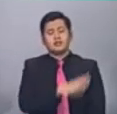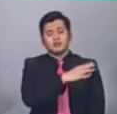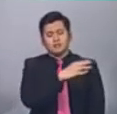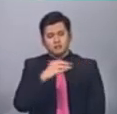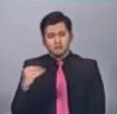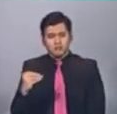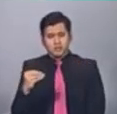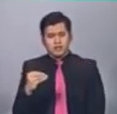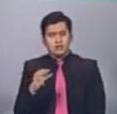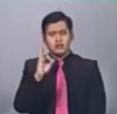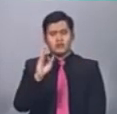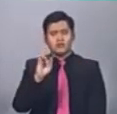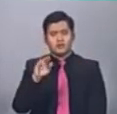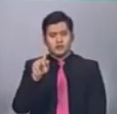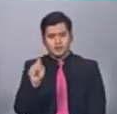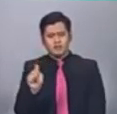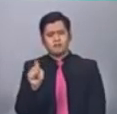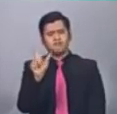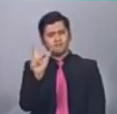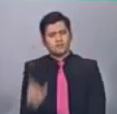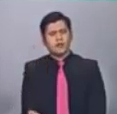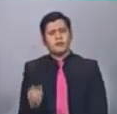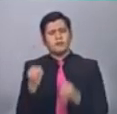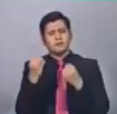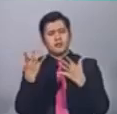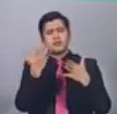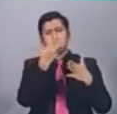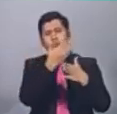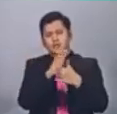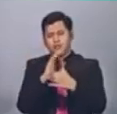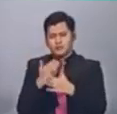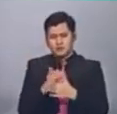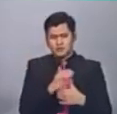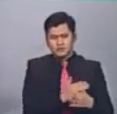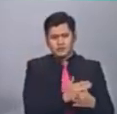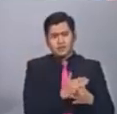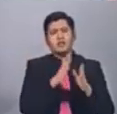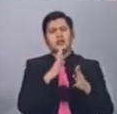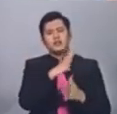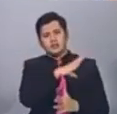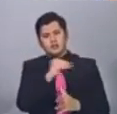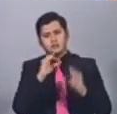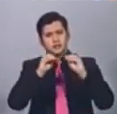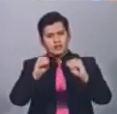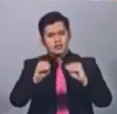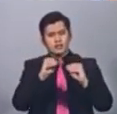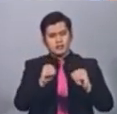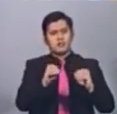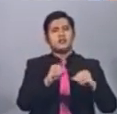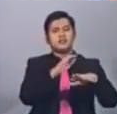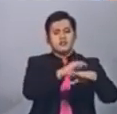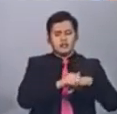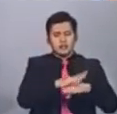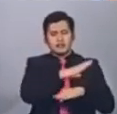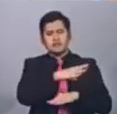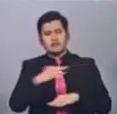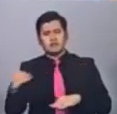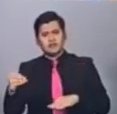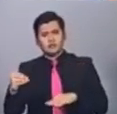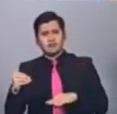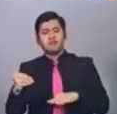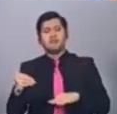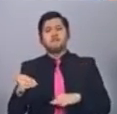of banter on the English language and also bahasa. Pak Ngah, Allahyarham Farid